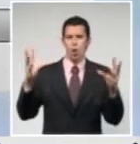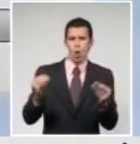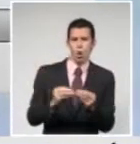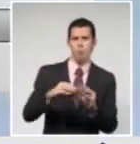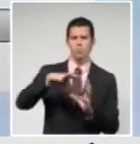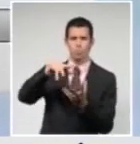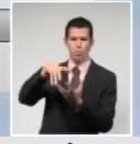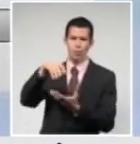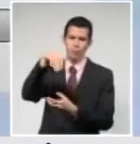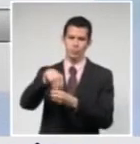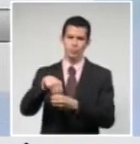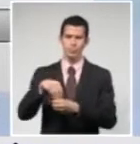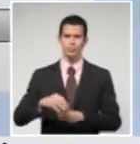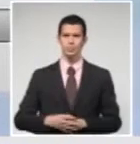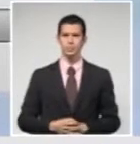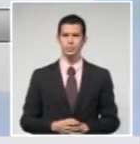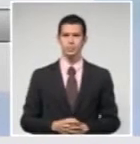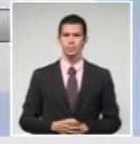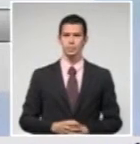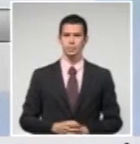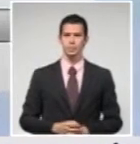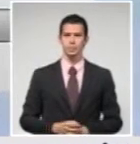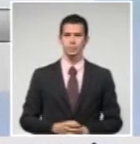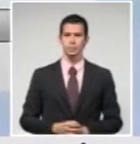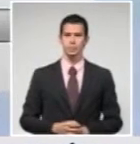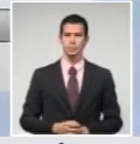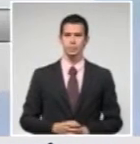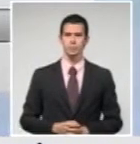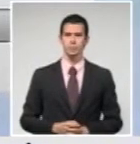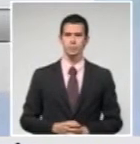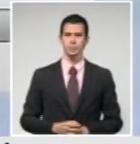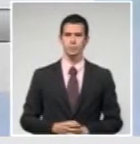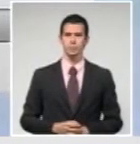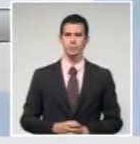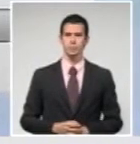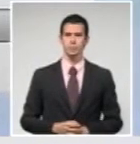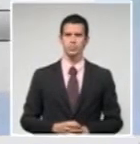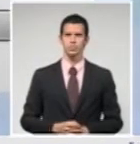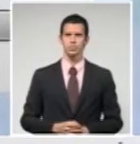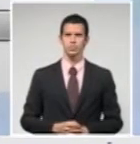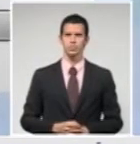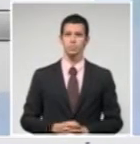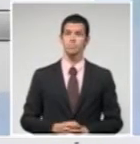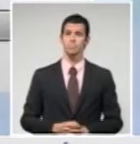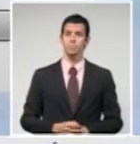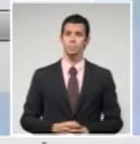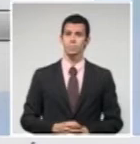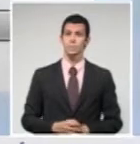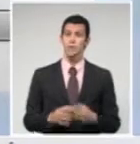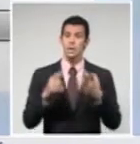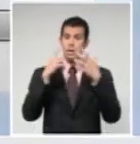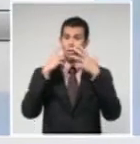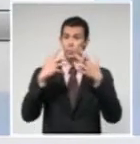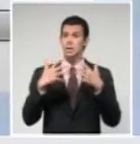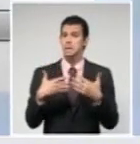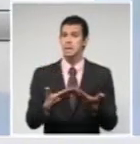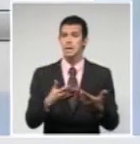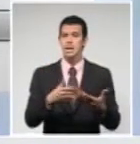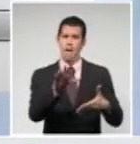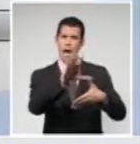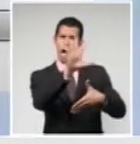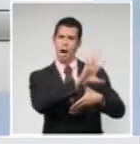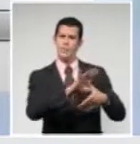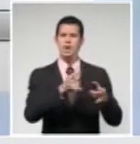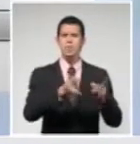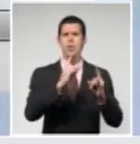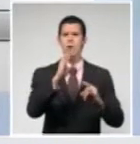virus. Meanwhile, 6,075 people died of COVID-19 in the region